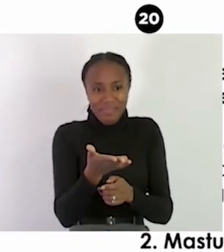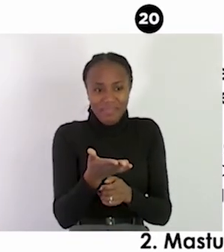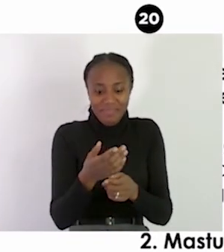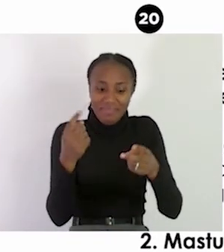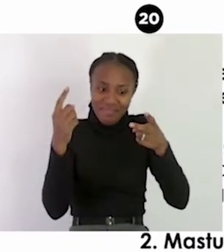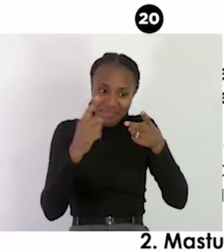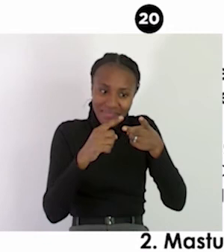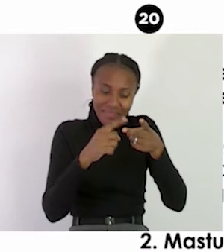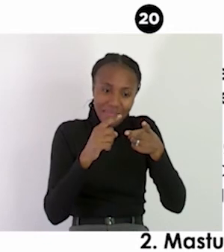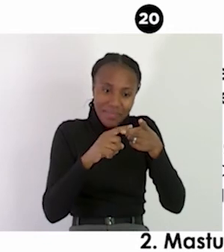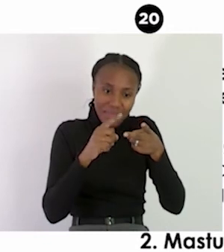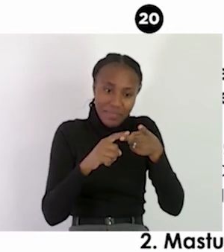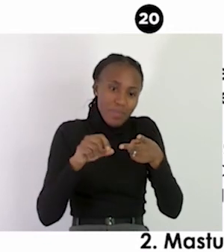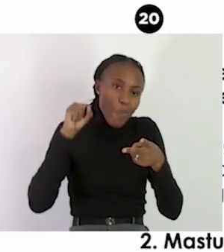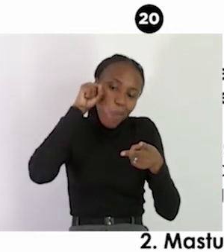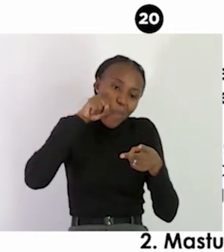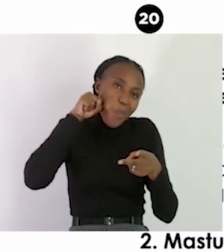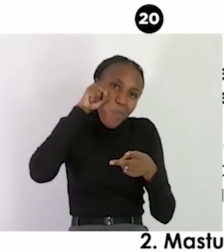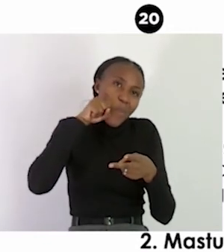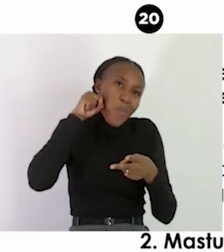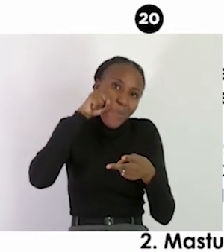sexual response, masturbation.